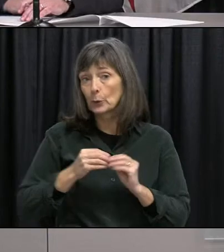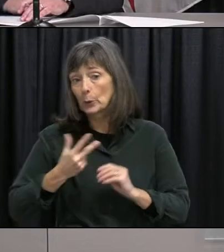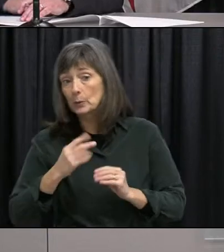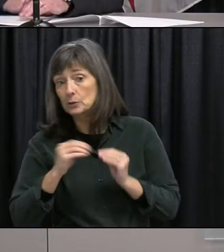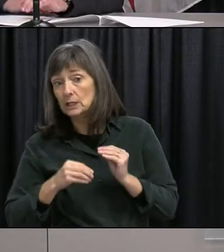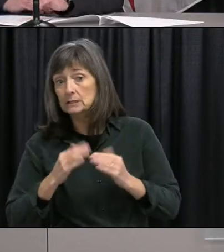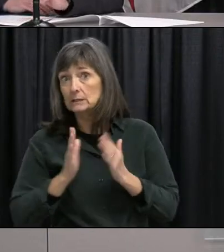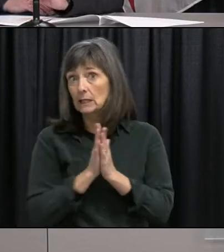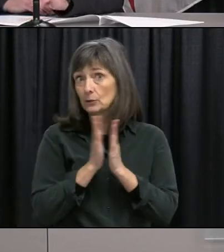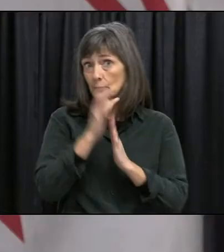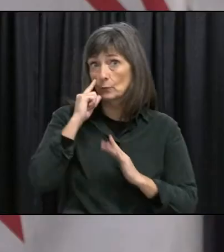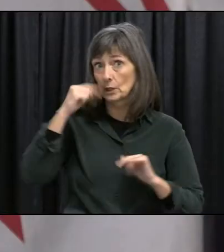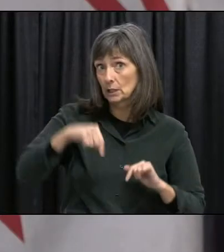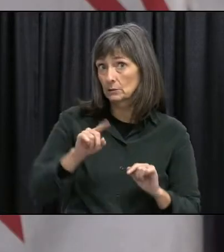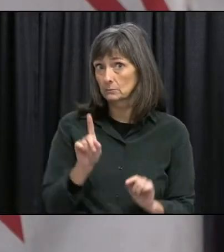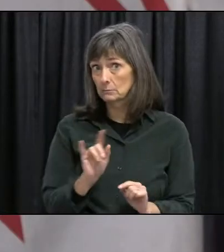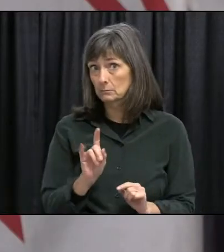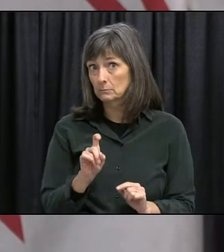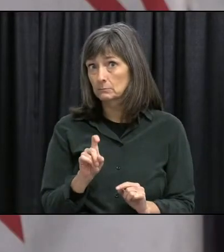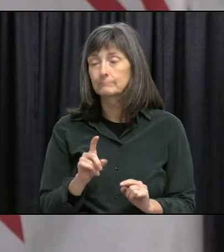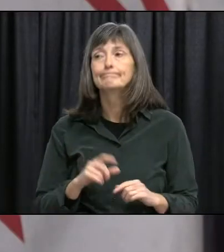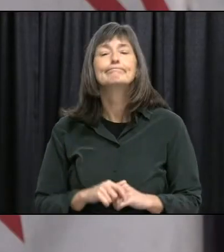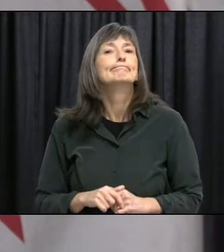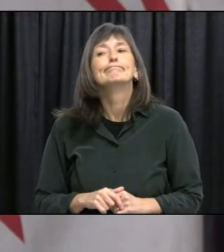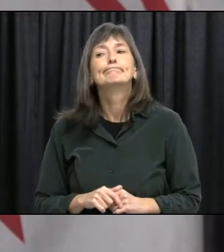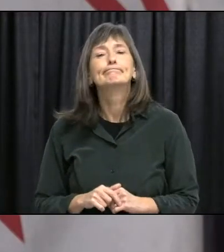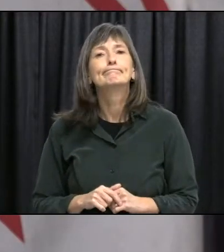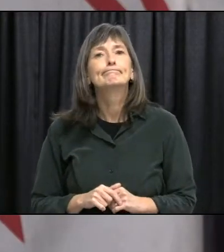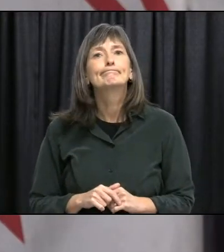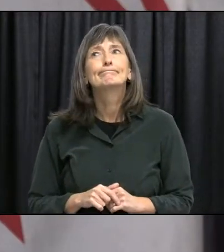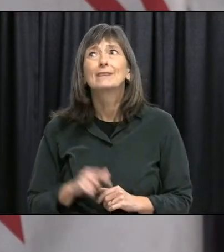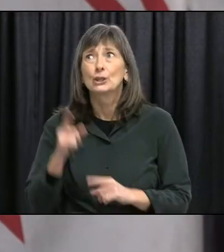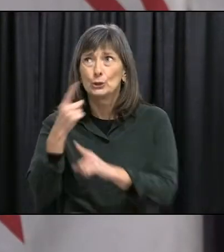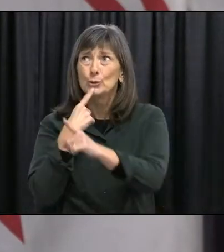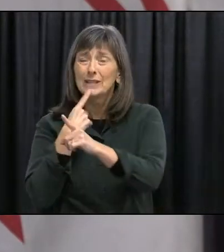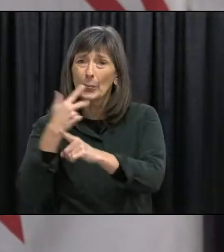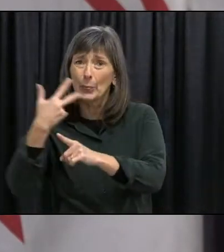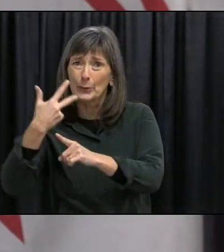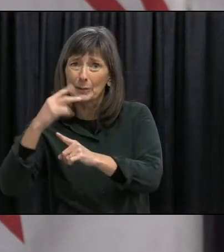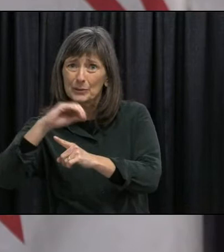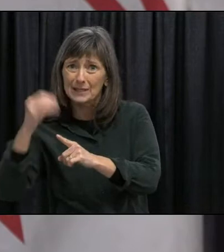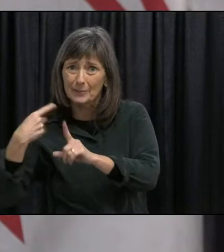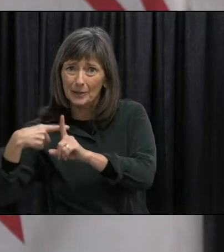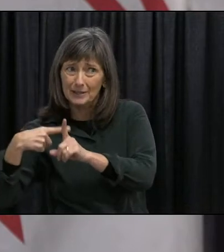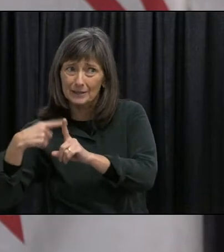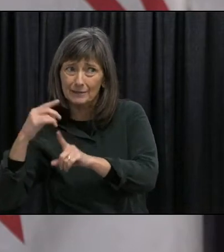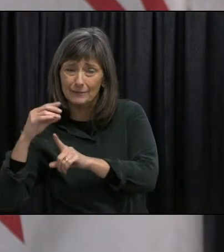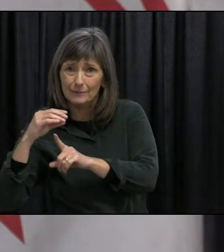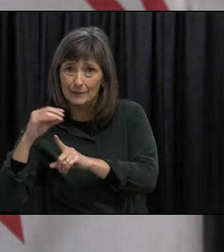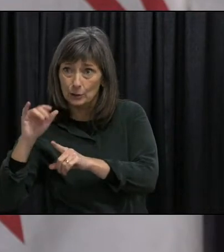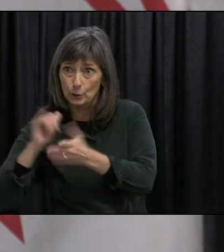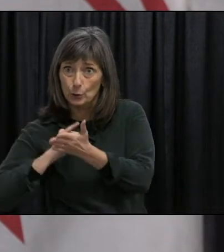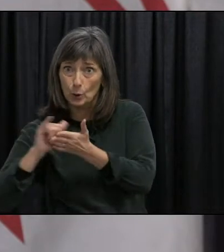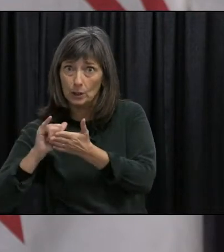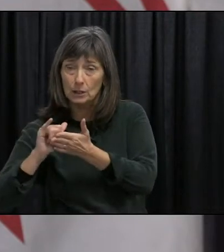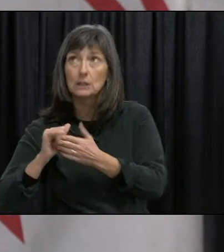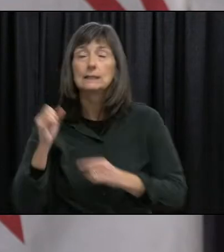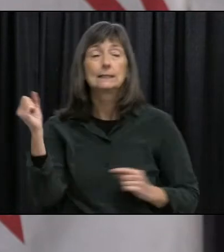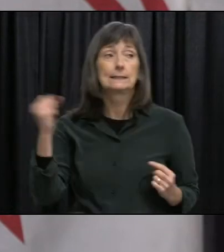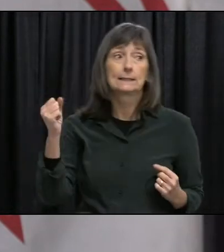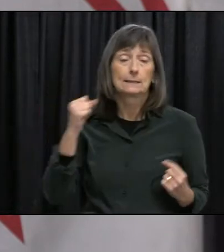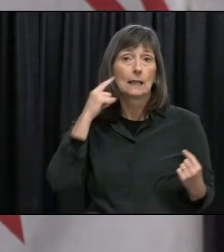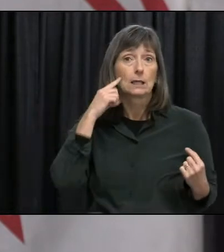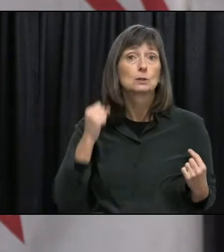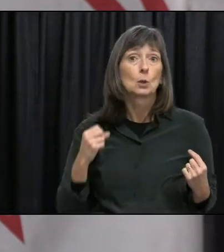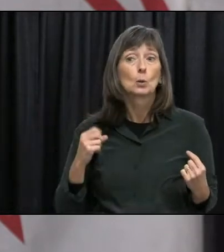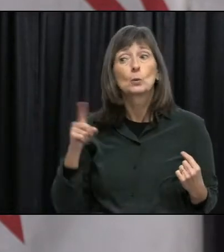shutdown. So there's no one metric that we're relying on. Did you say a 3% positivity rate? I believe that